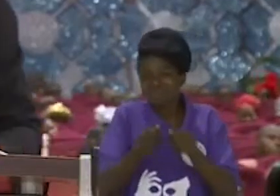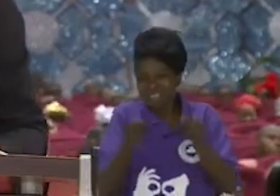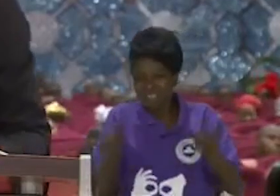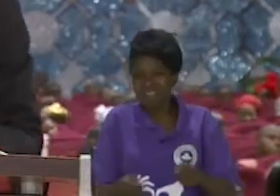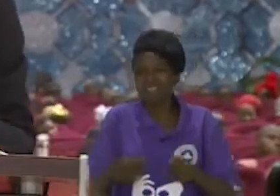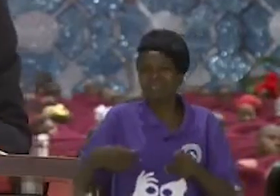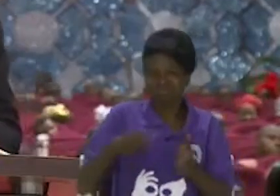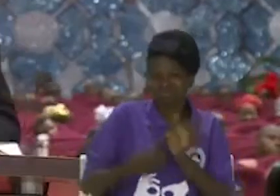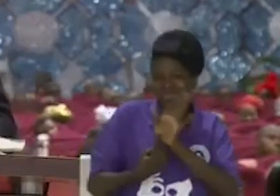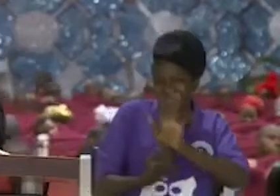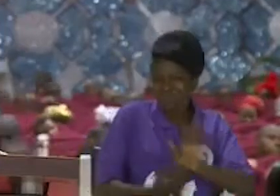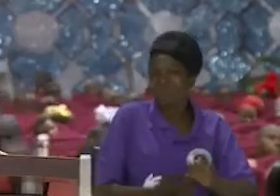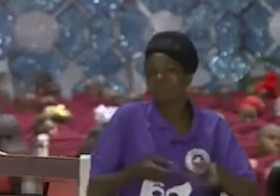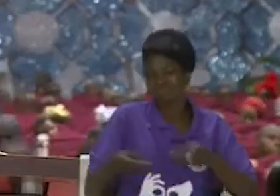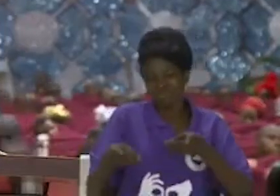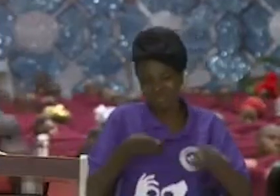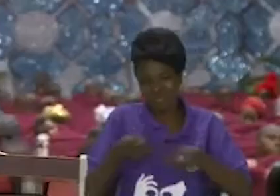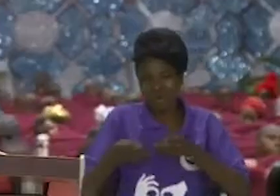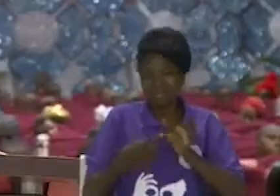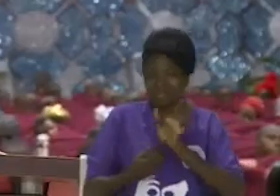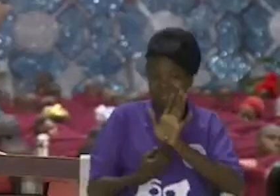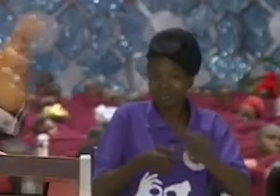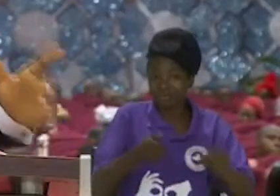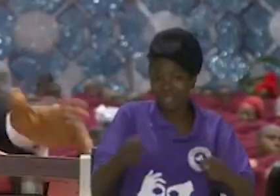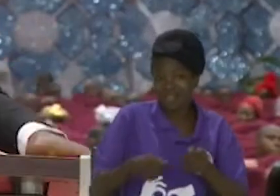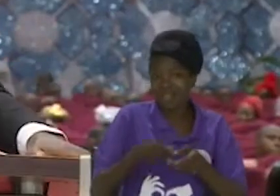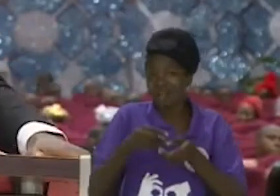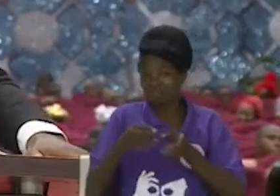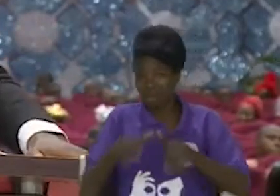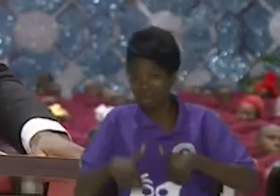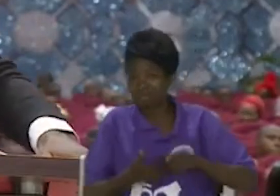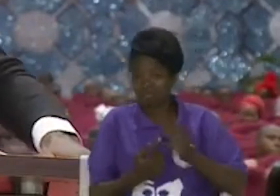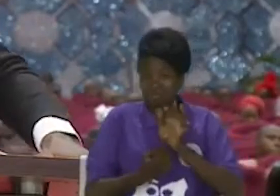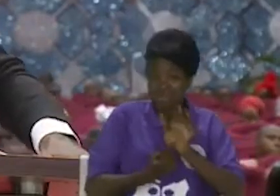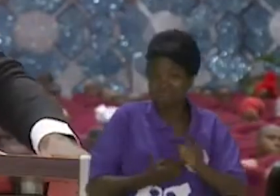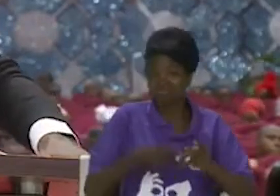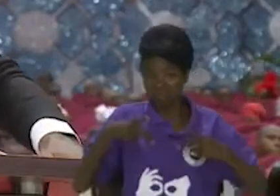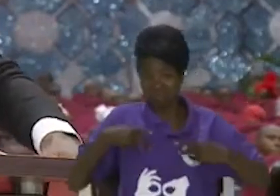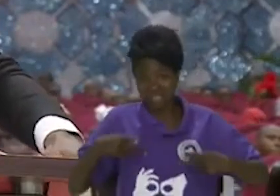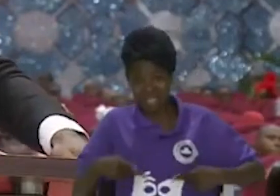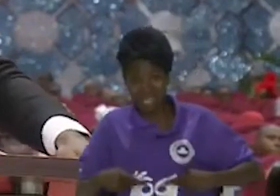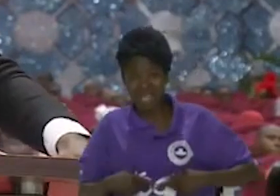dominion? Some areas where we can exercise dominion. One, we can exercise dominion physically.